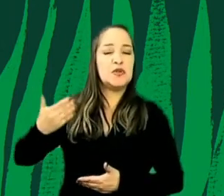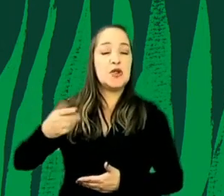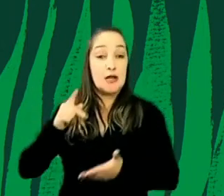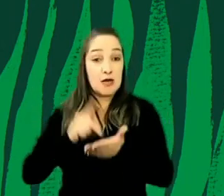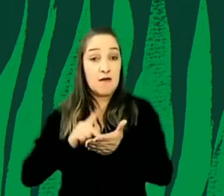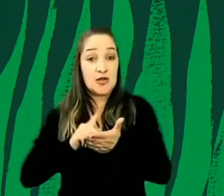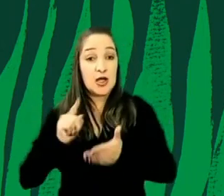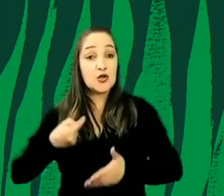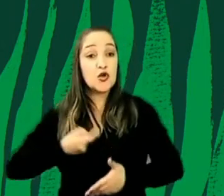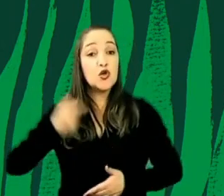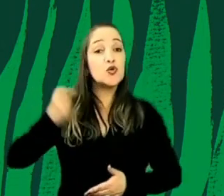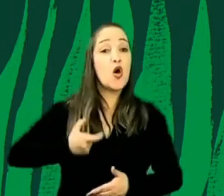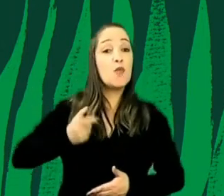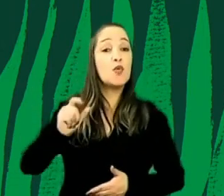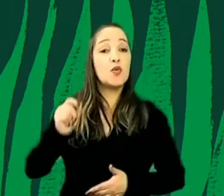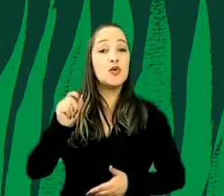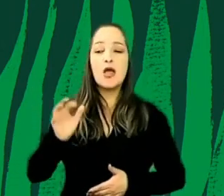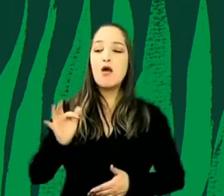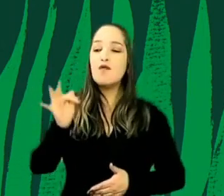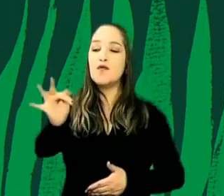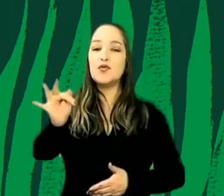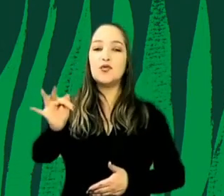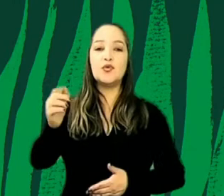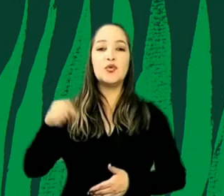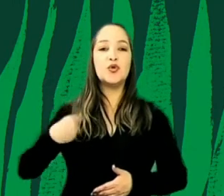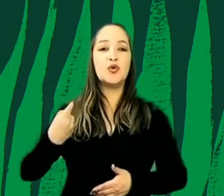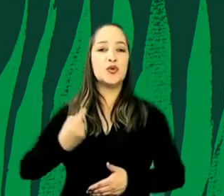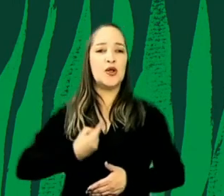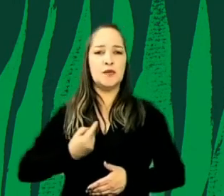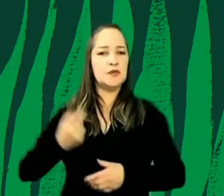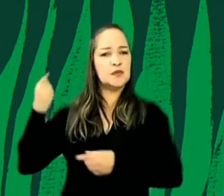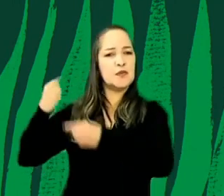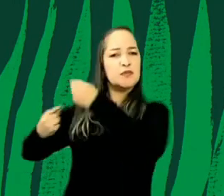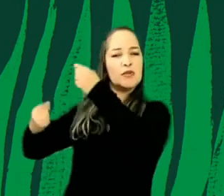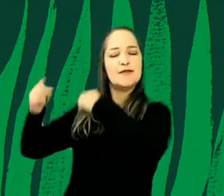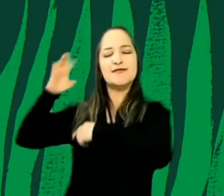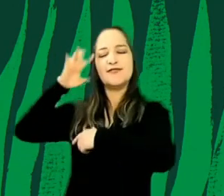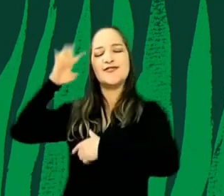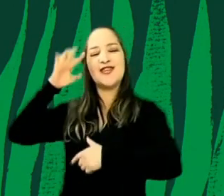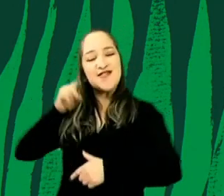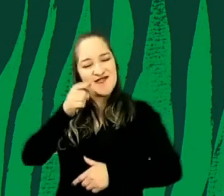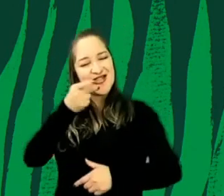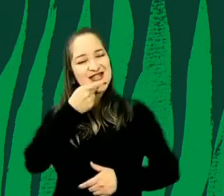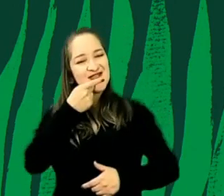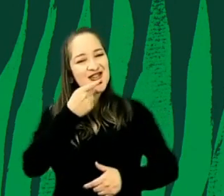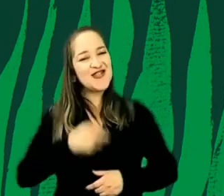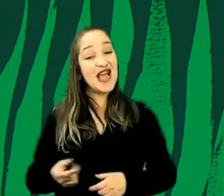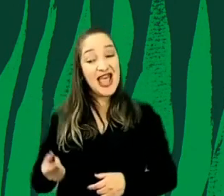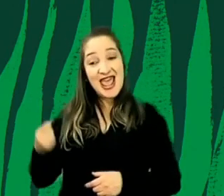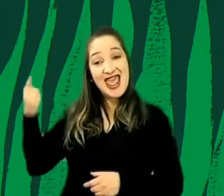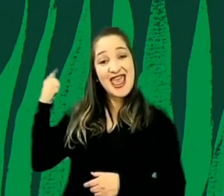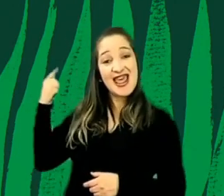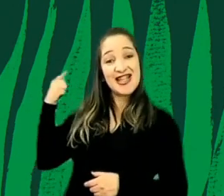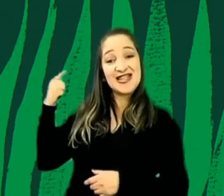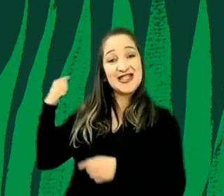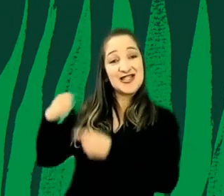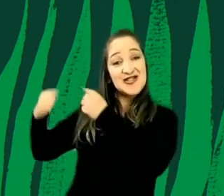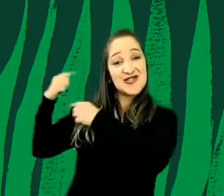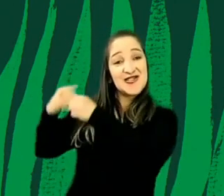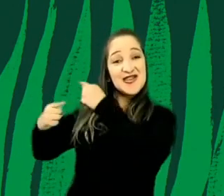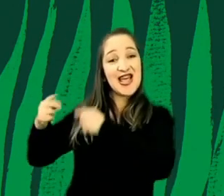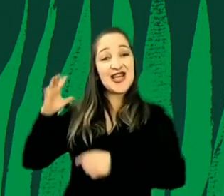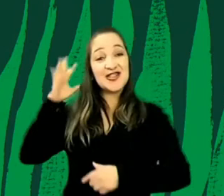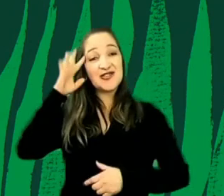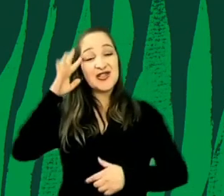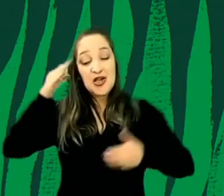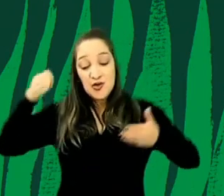the future that the ancestors dreamed of. Mm-hmm. That's what you said. that they dreamed of. Today, in the